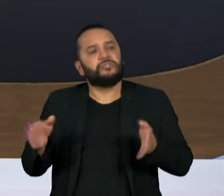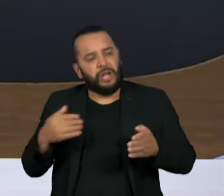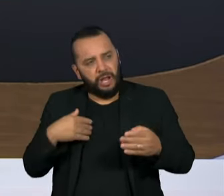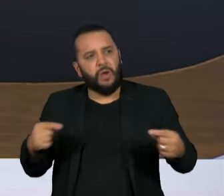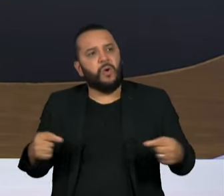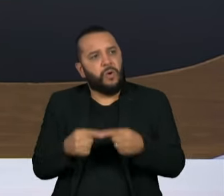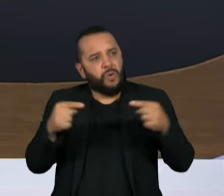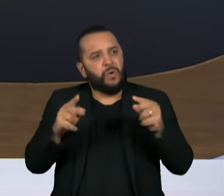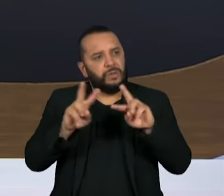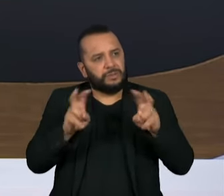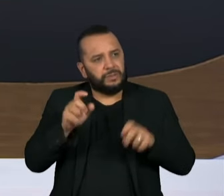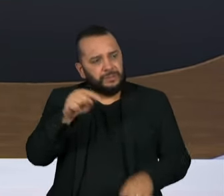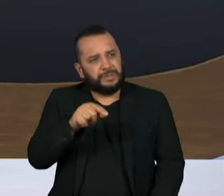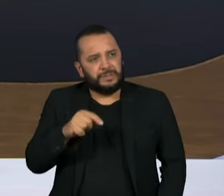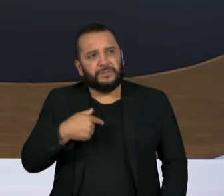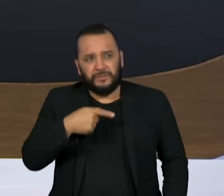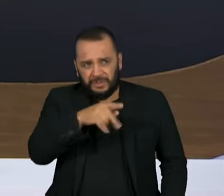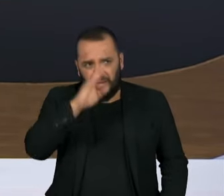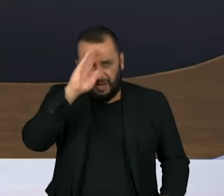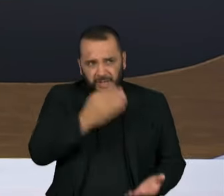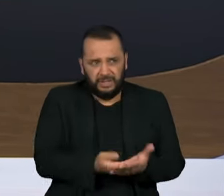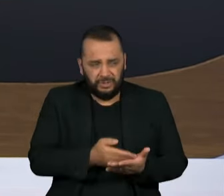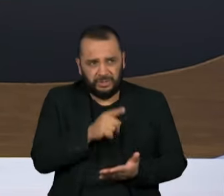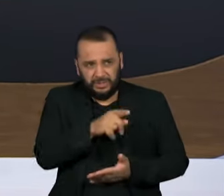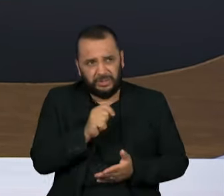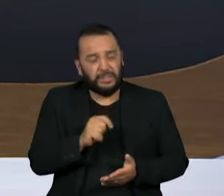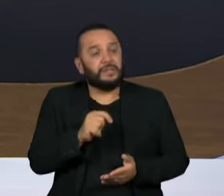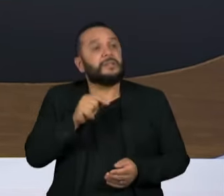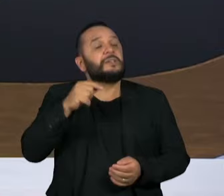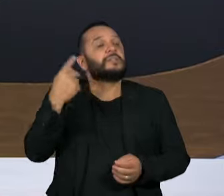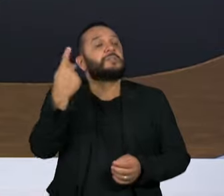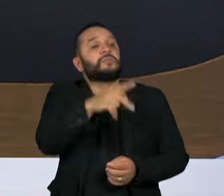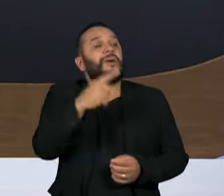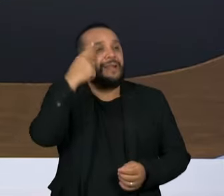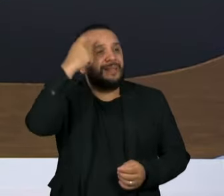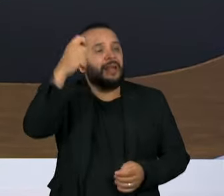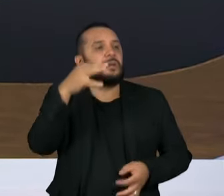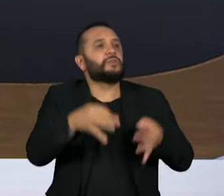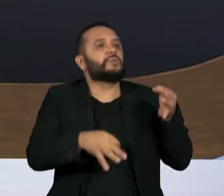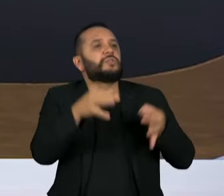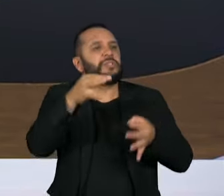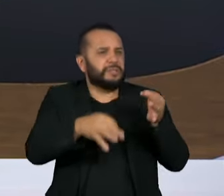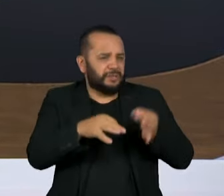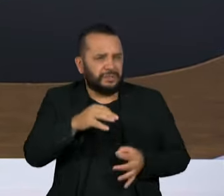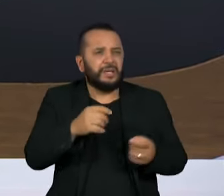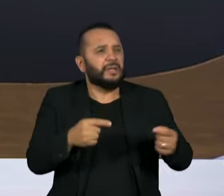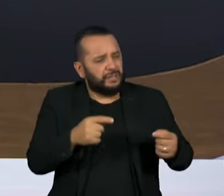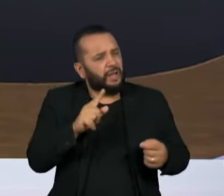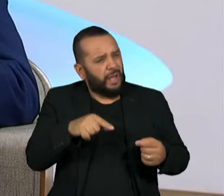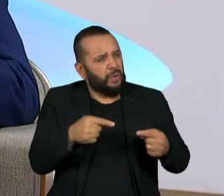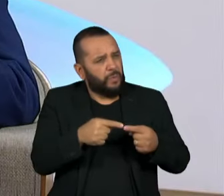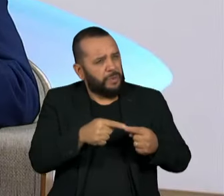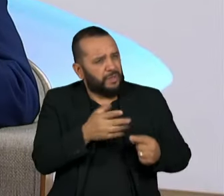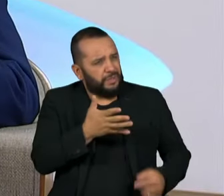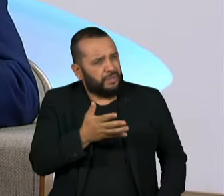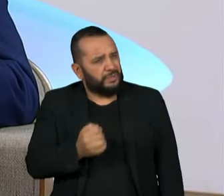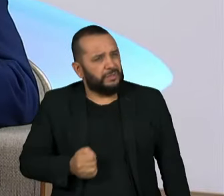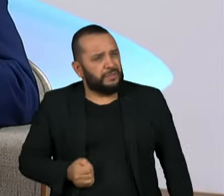concordância em relação a isso. É. O senhor acredita, a partir da sua ideia de justiça como um todo, que isso faz sentido?